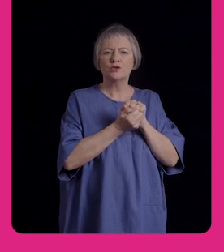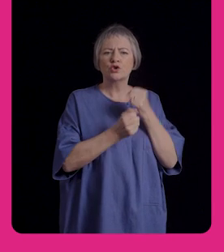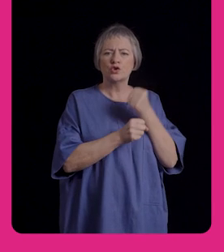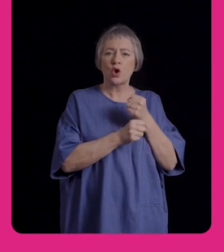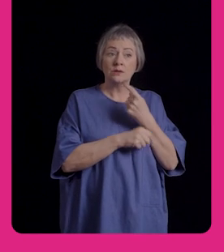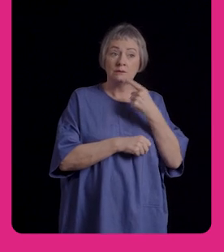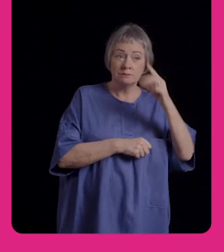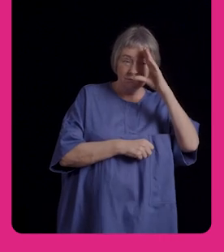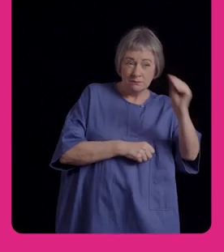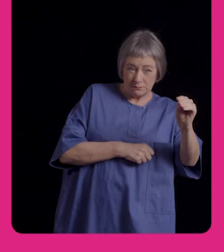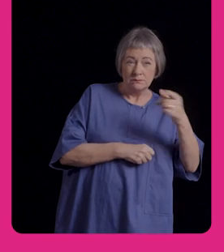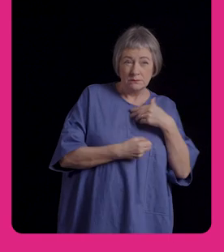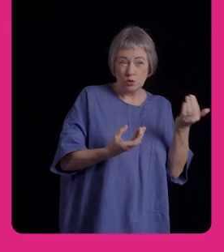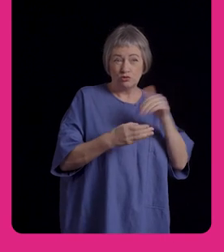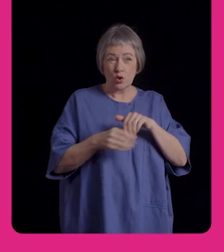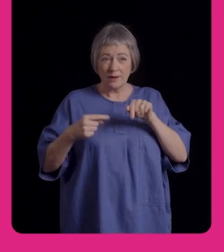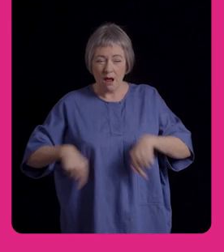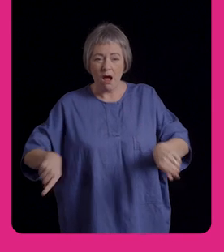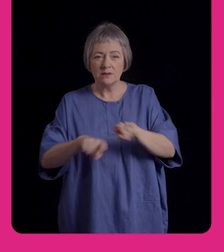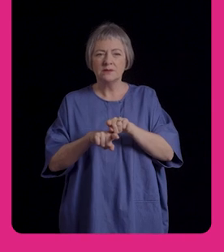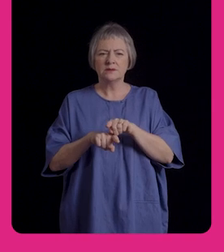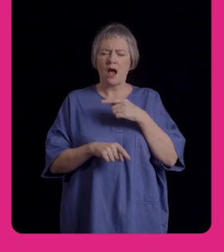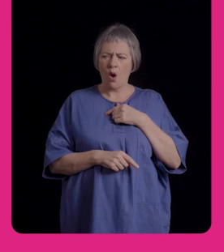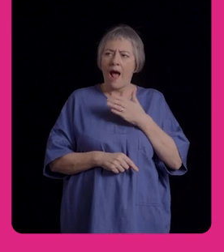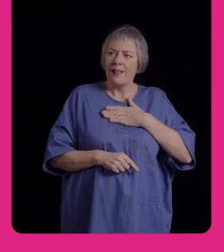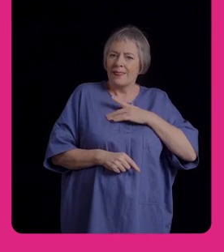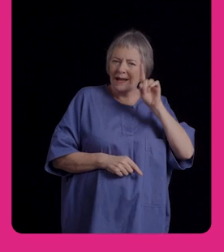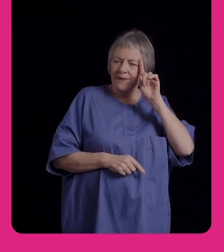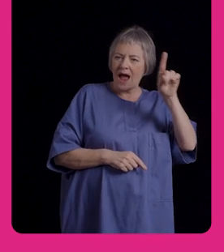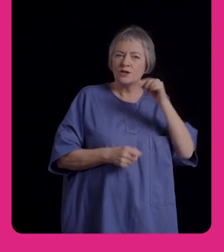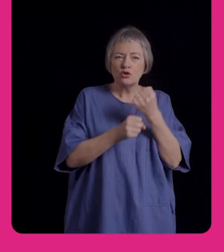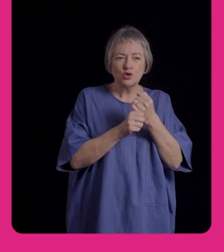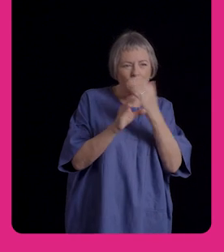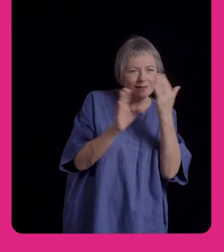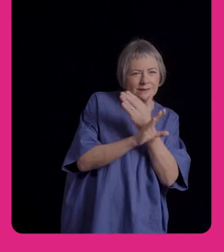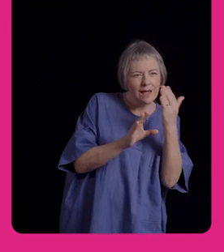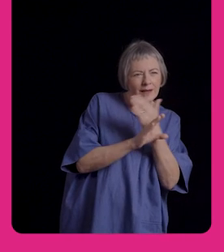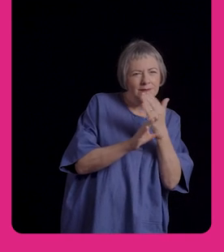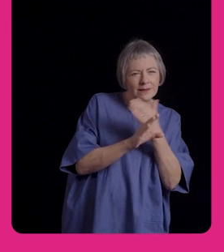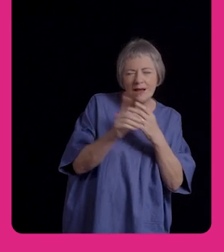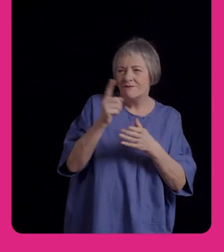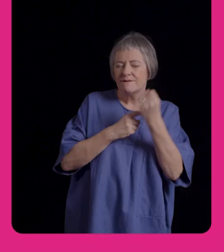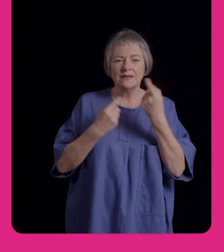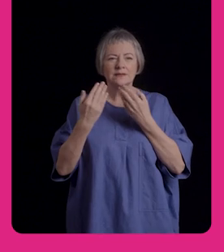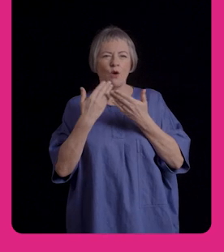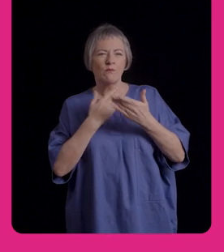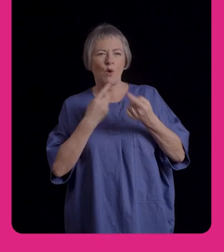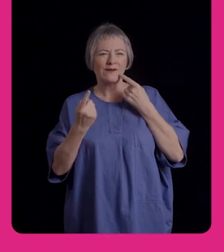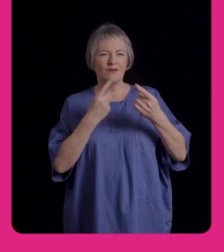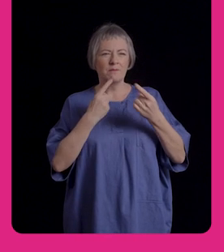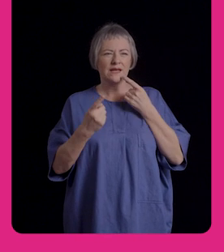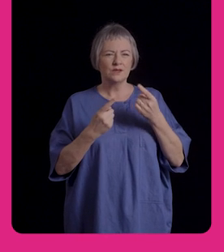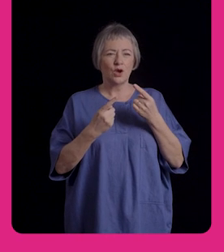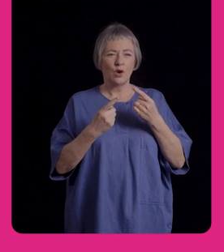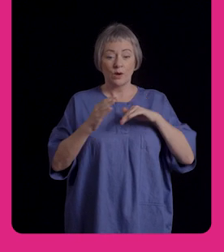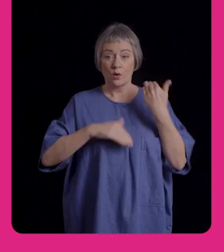the suggestion of joining us. Yeah. Okay. I think that like, I really like this idea that George is hiding and finds out more information. And we can do a bit of a